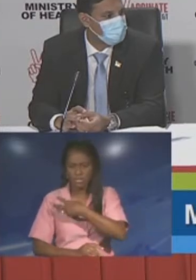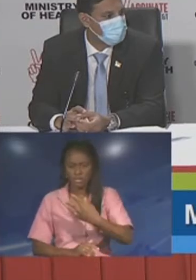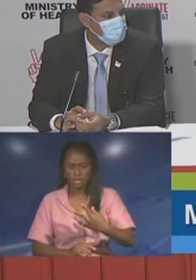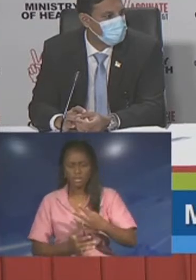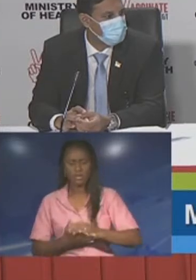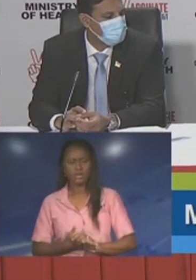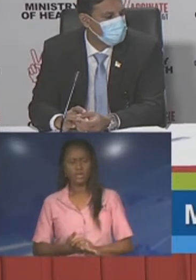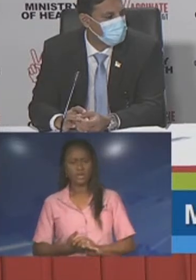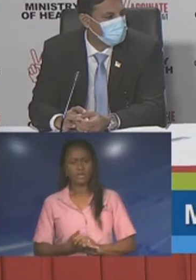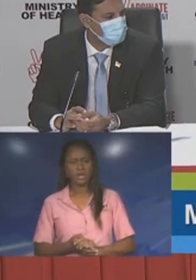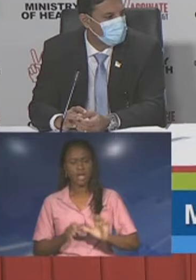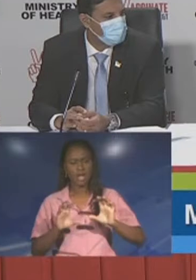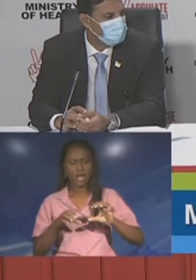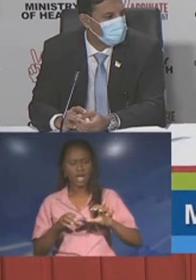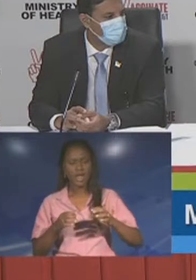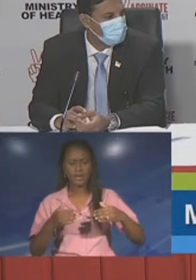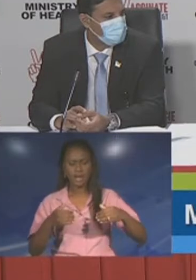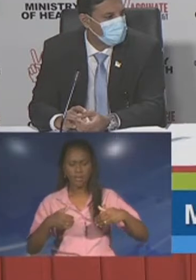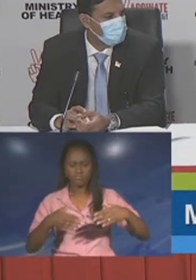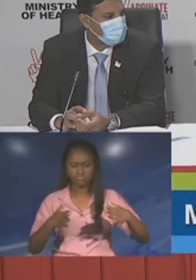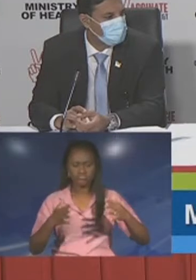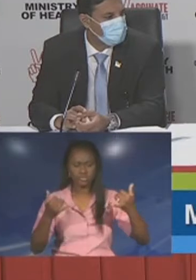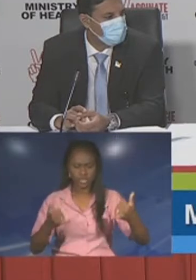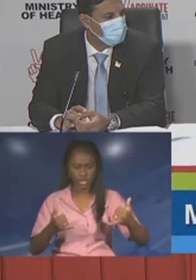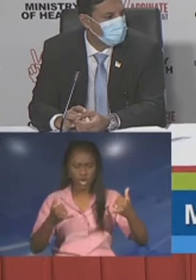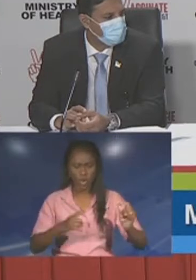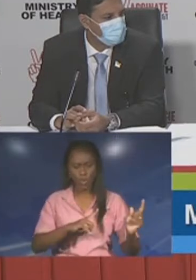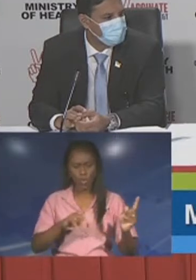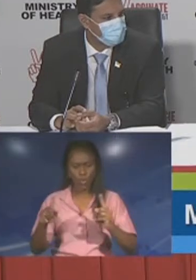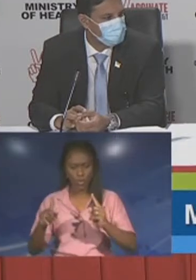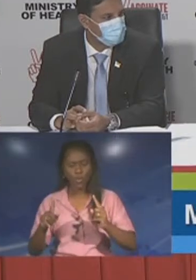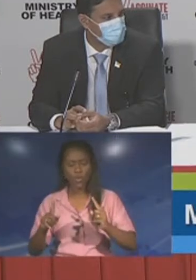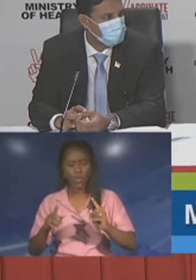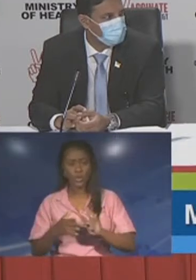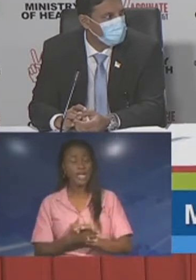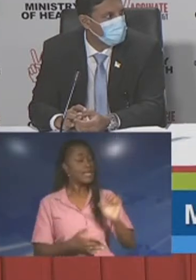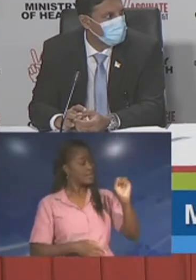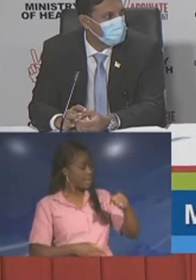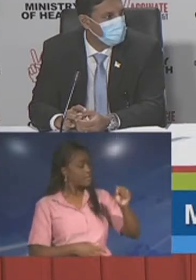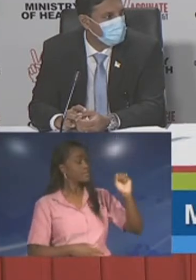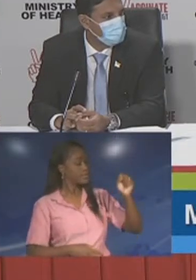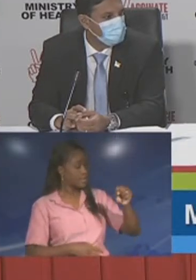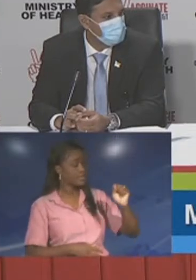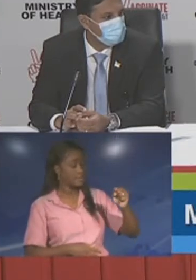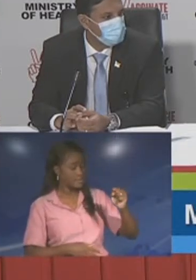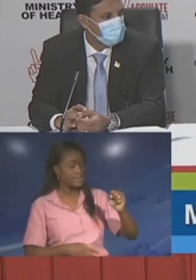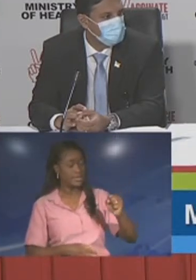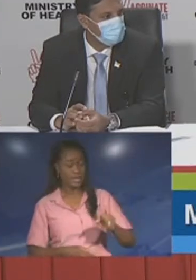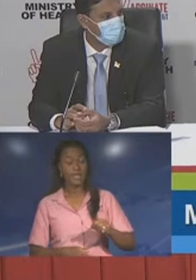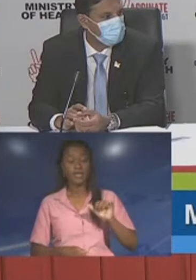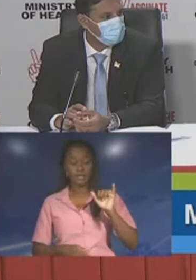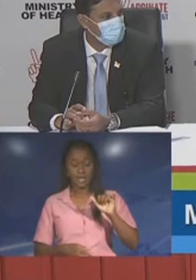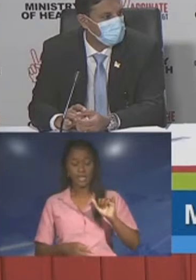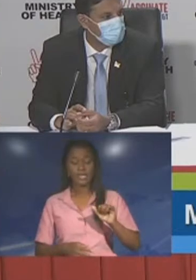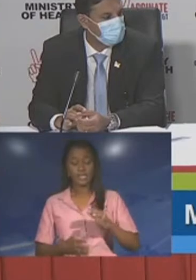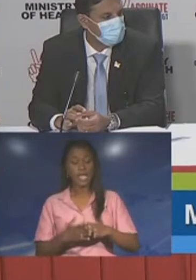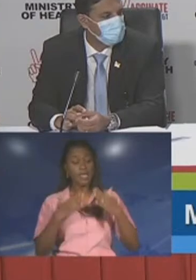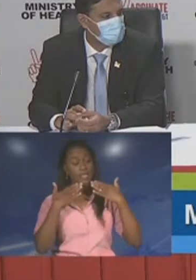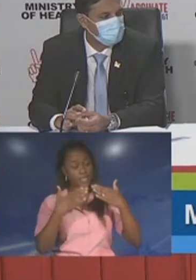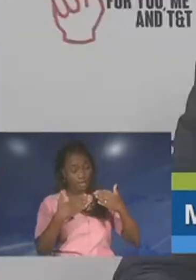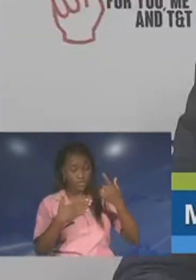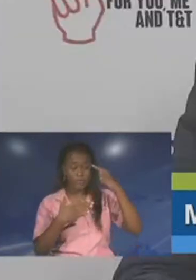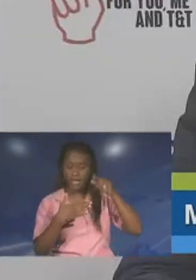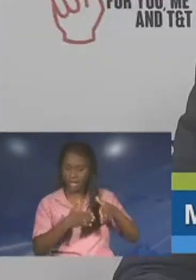booster, but can the general population get it now? And, yes, that is the case. Thank